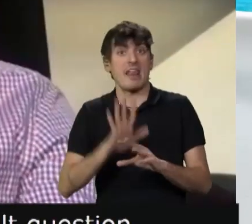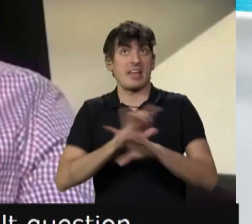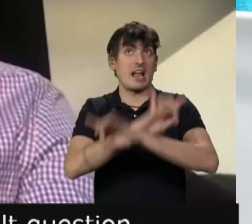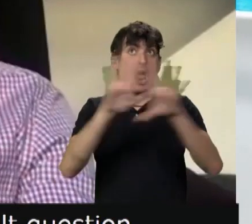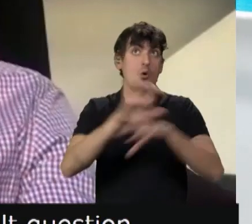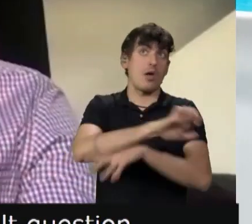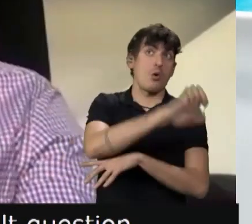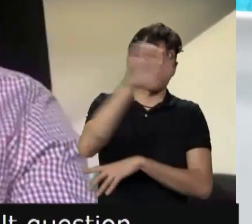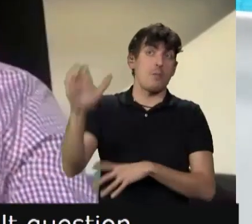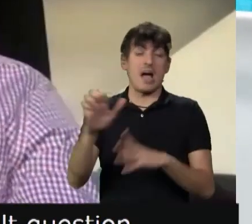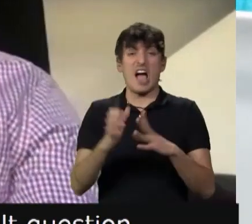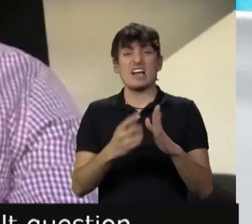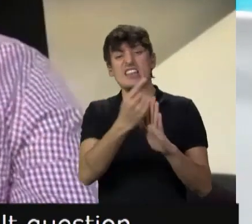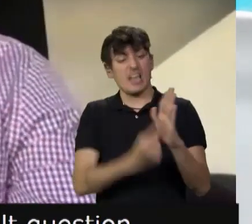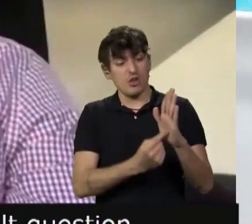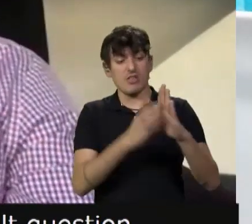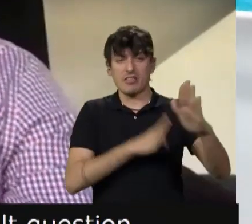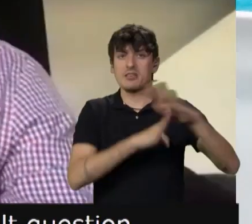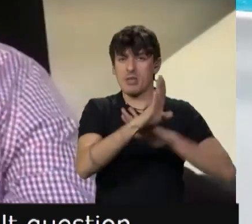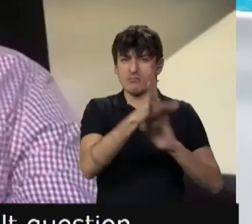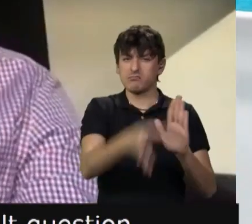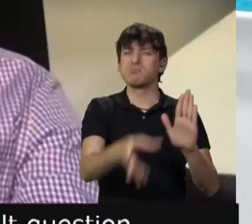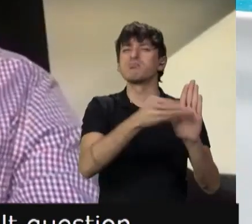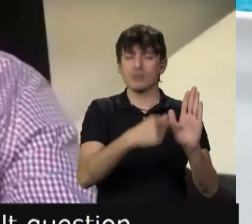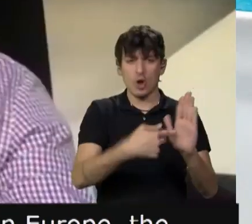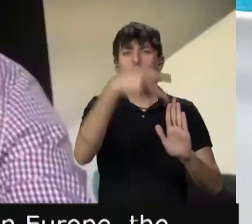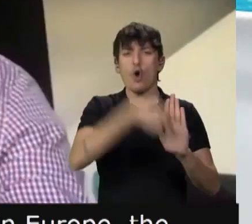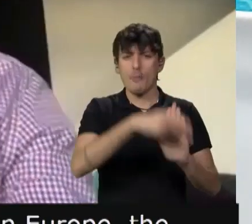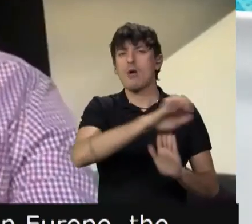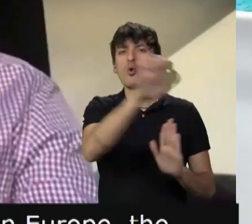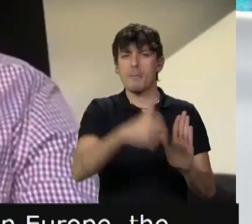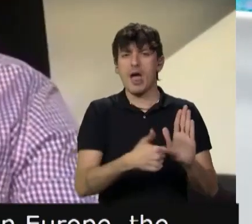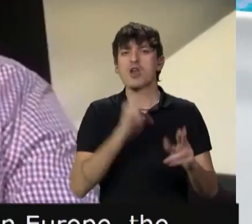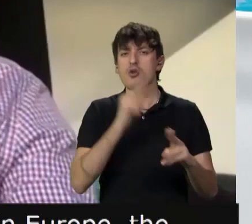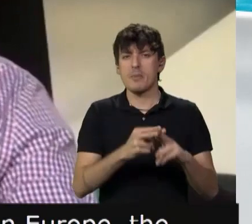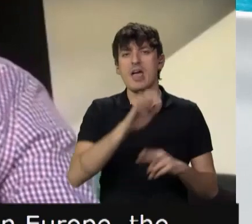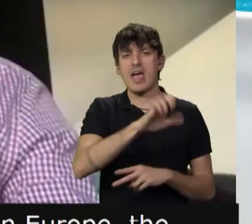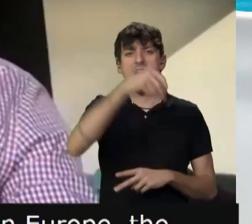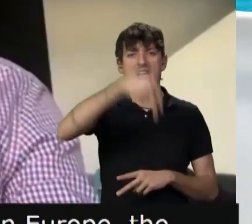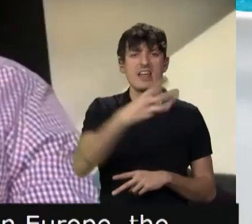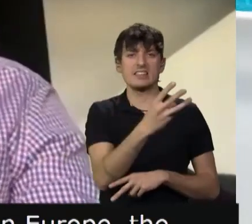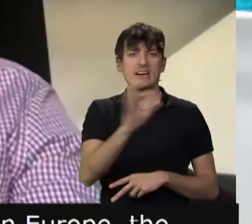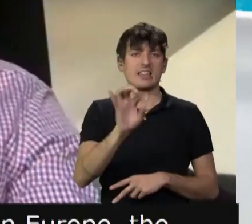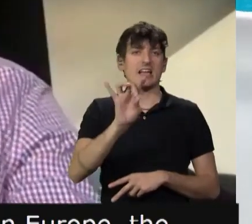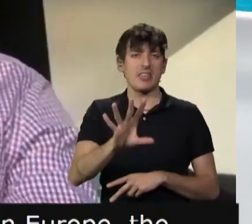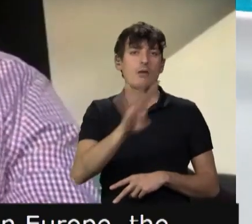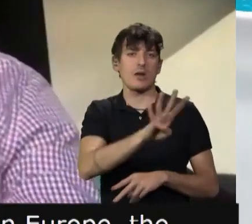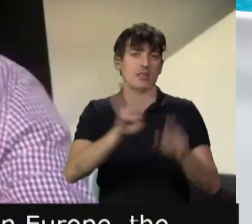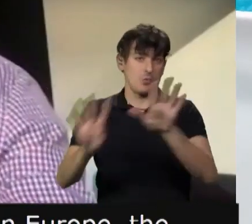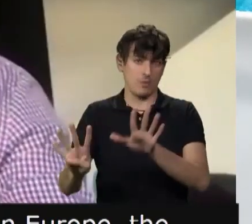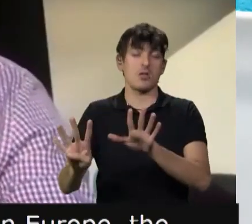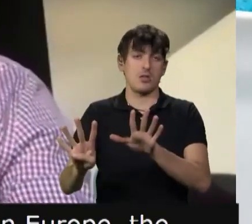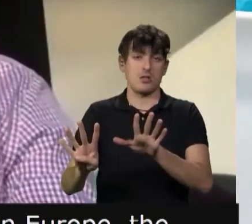in Europe, the criteria for accessibility are included in a European standard, which is